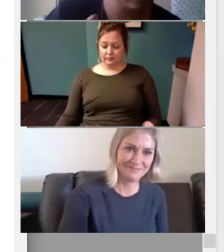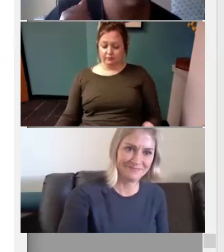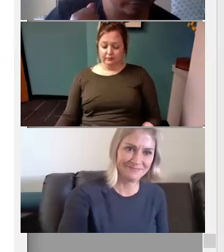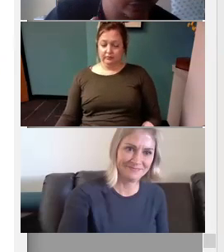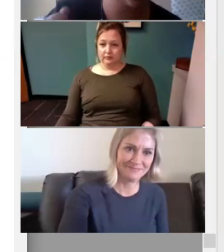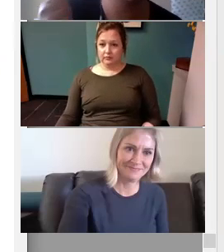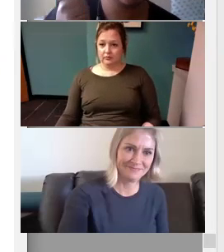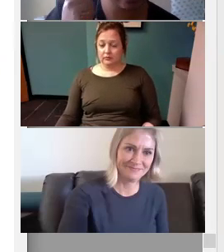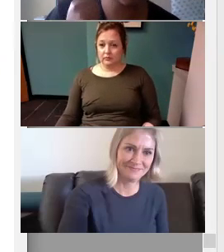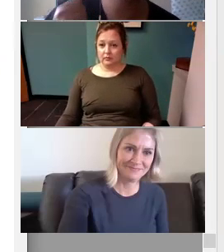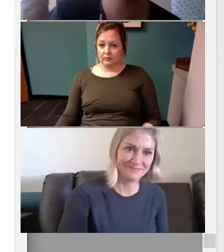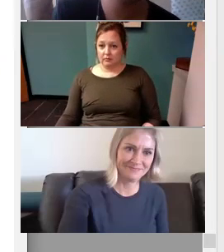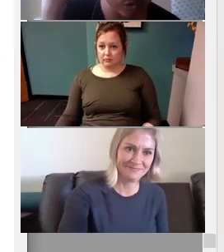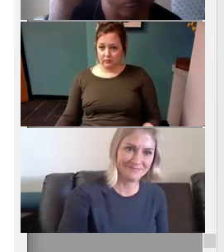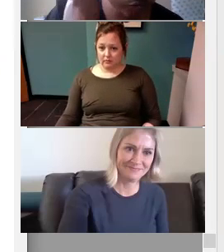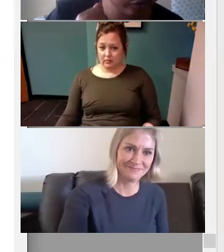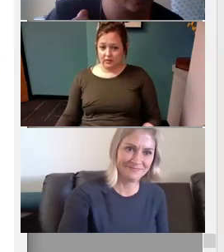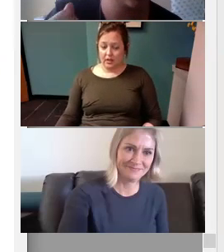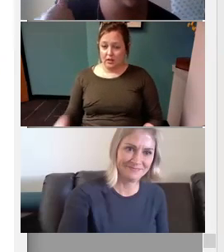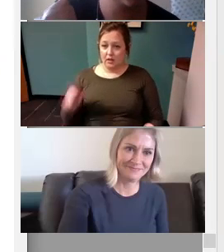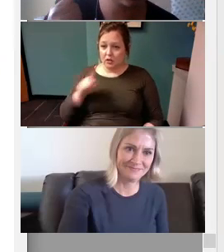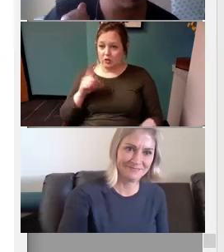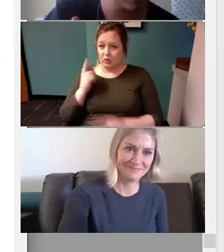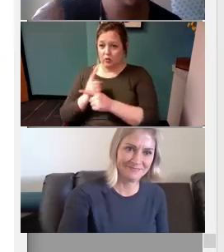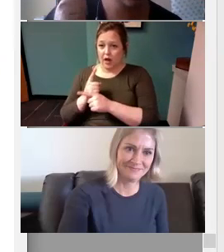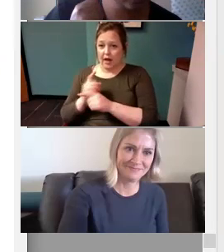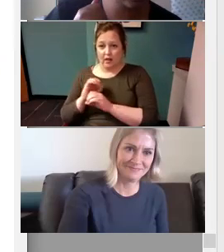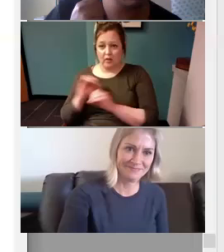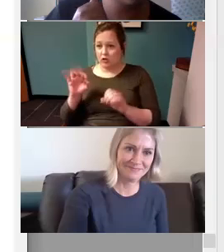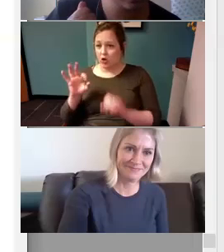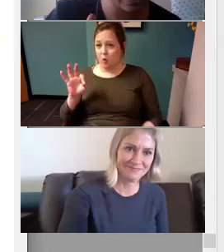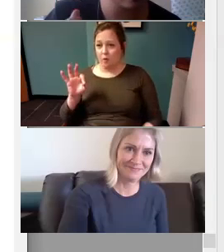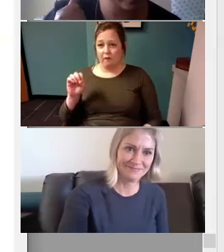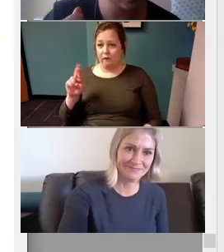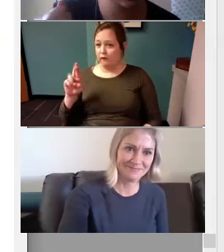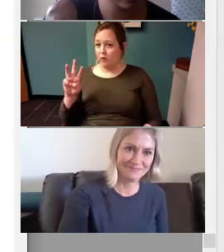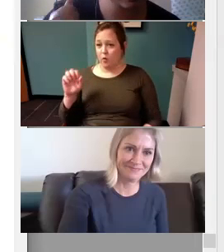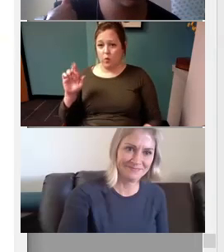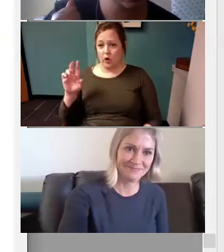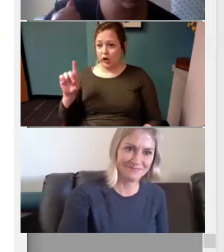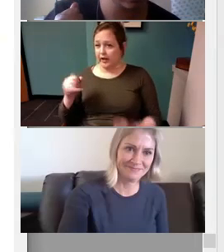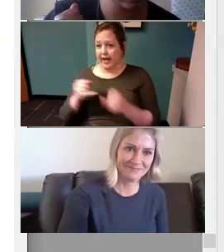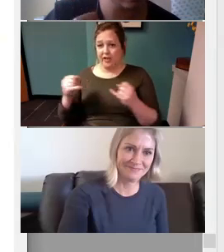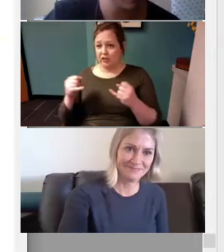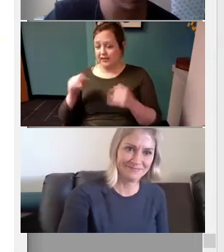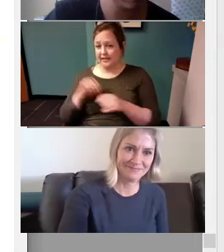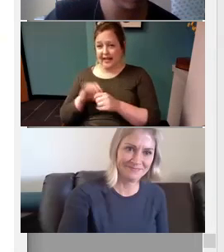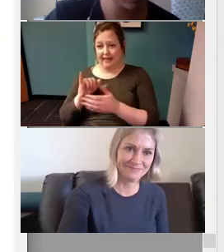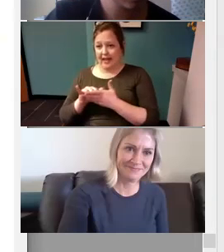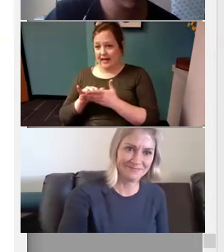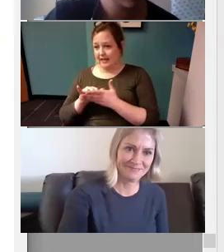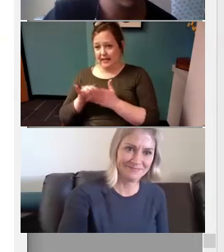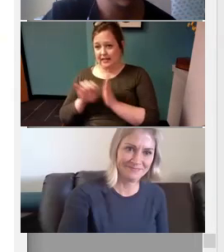There is no, Vasireti, you're exactly correct. There is no forward edge in this example. Can you tell me what type of edge is present in this example?